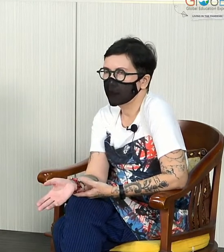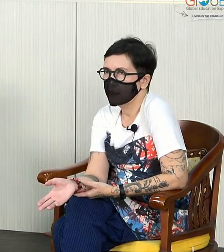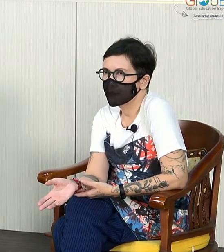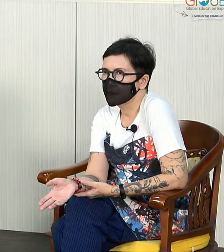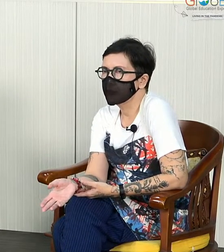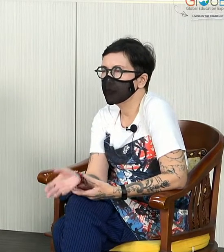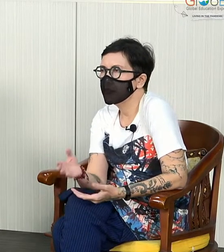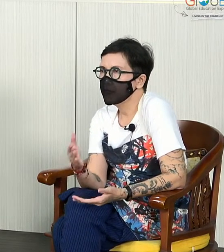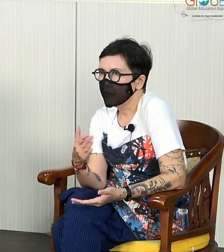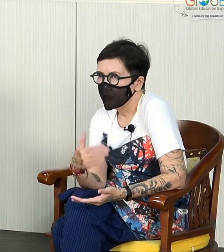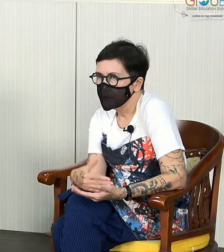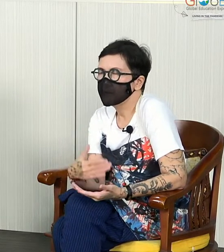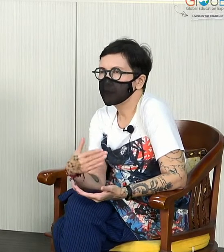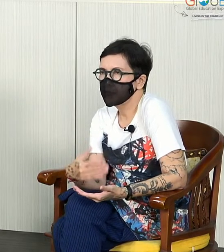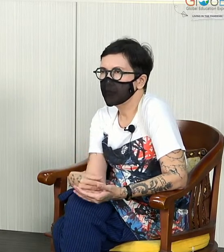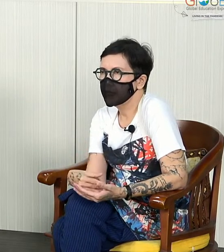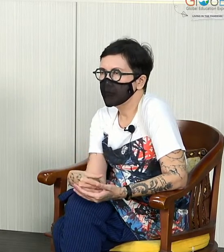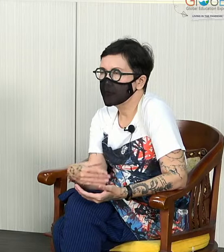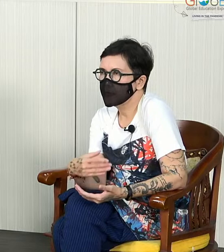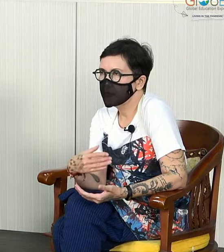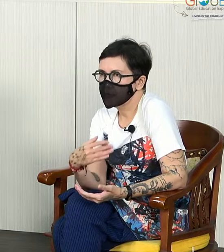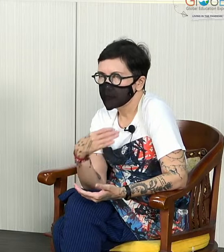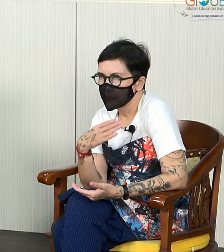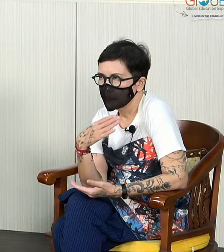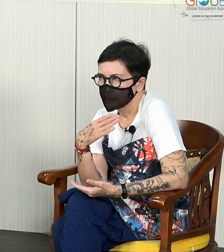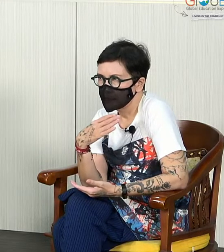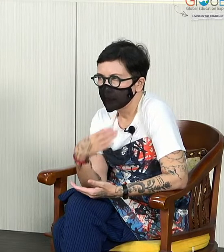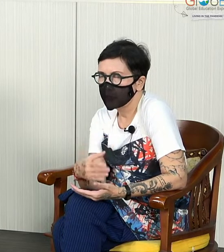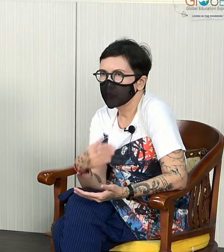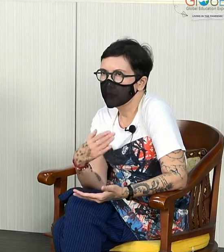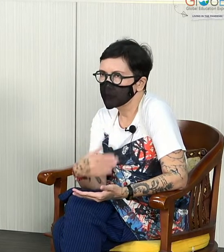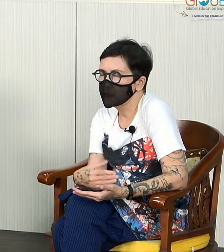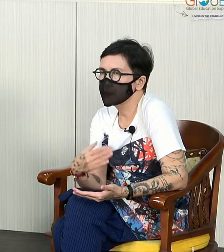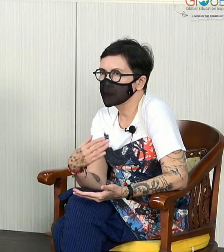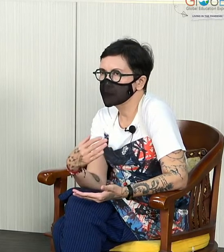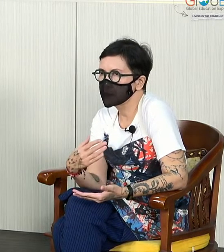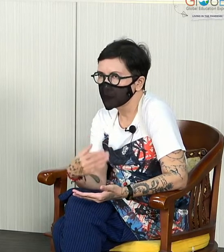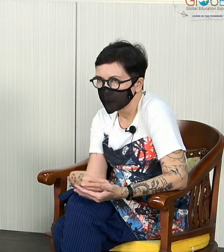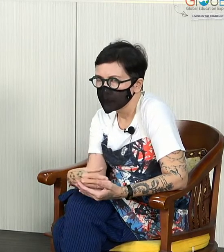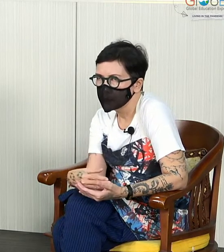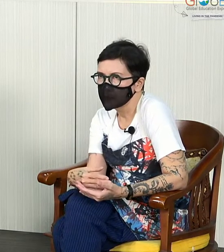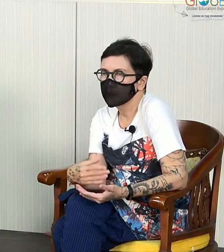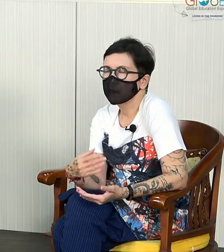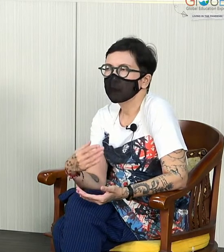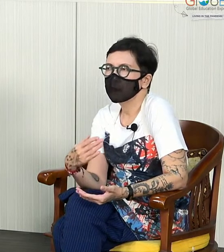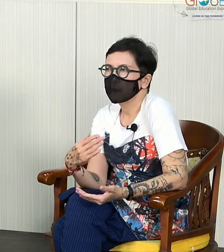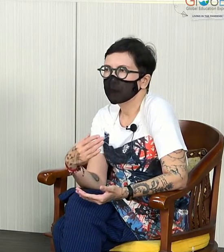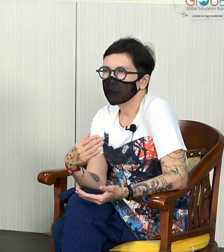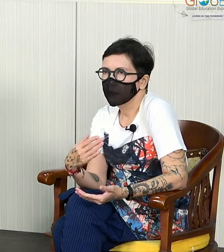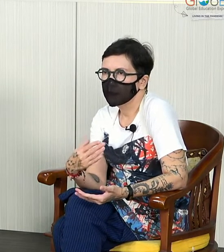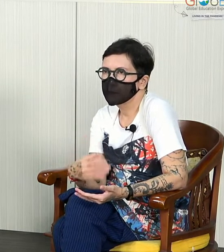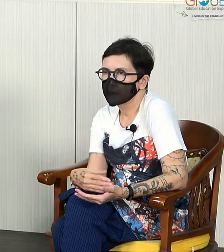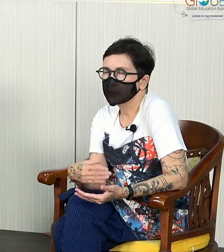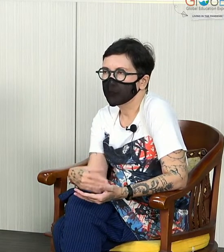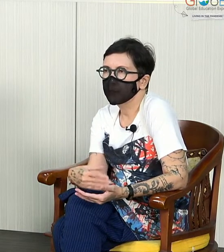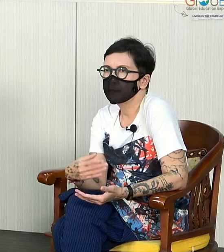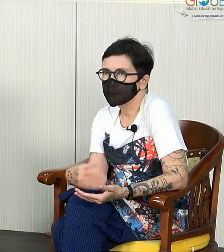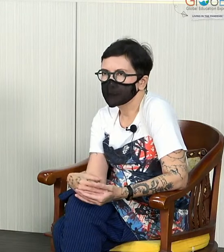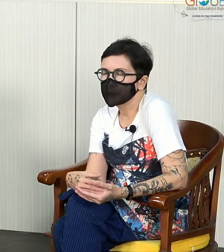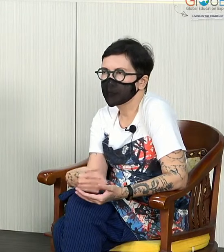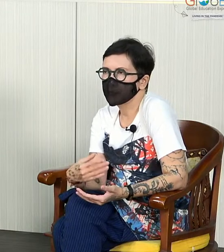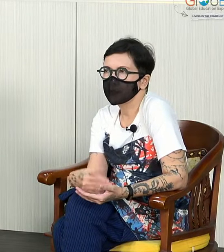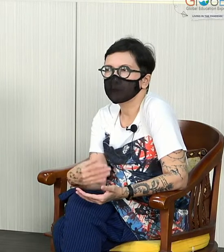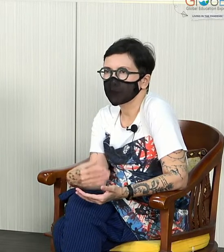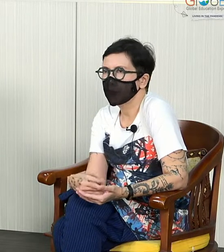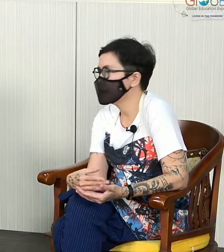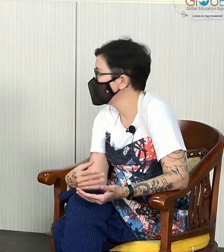day. Mm-hmm. Okay, every day is a very conscious choice of what kind of